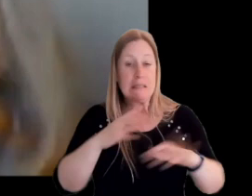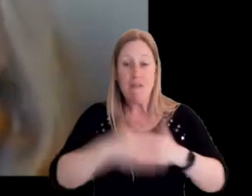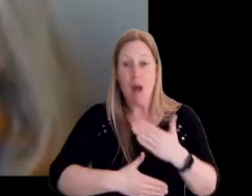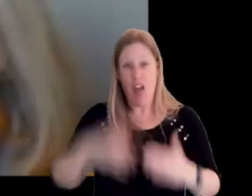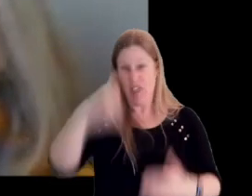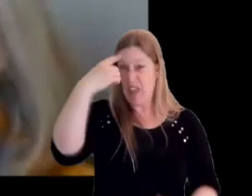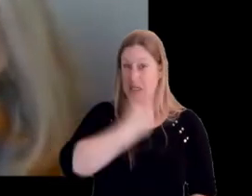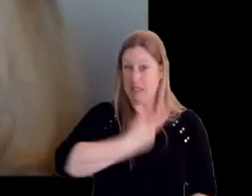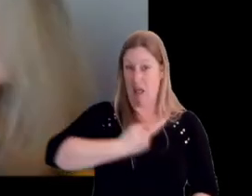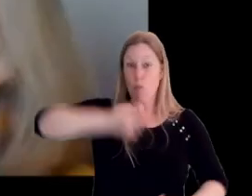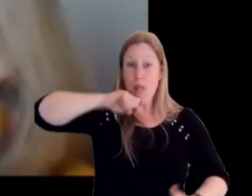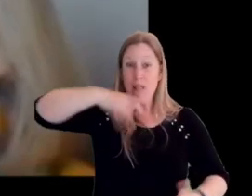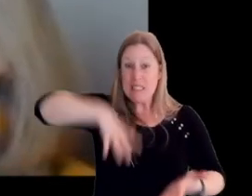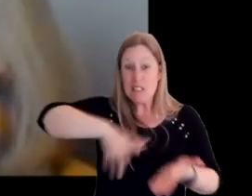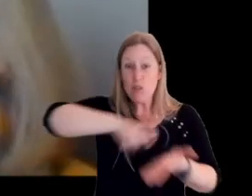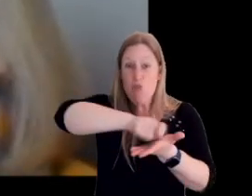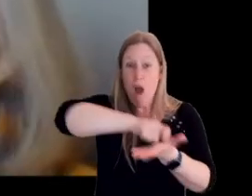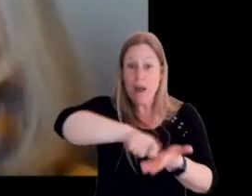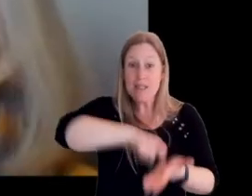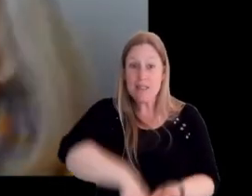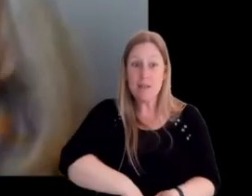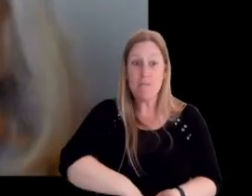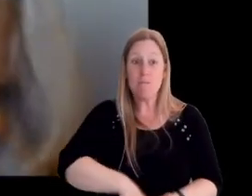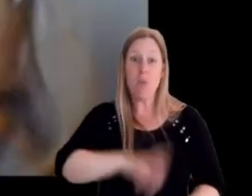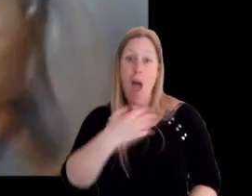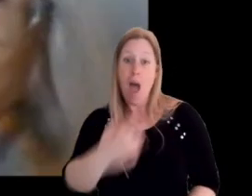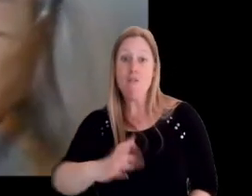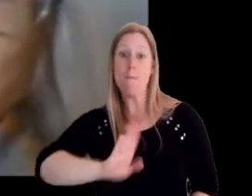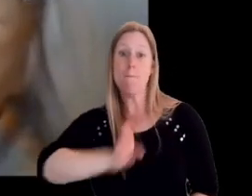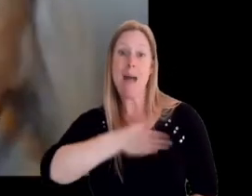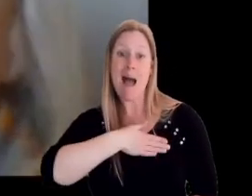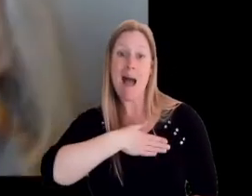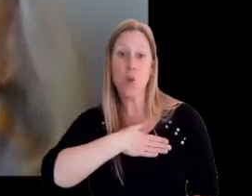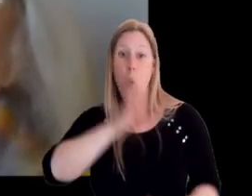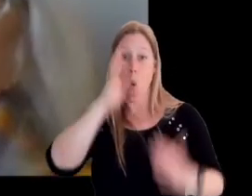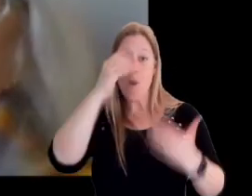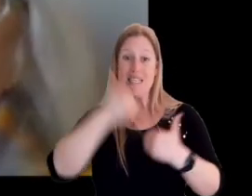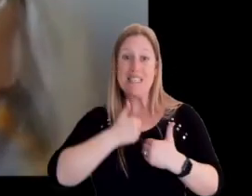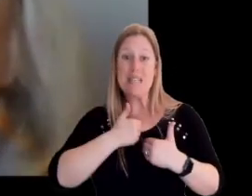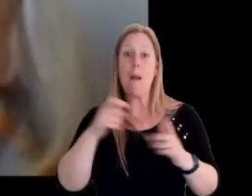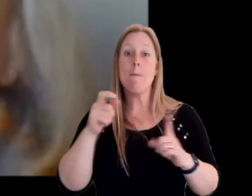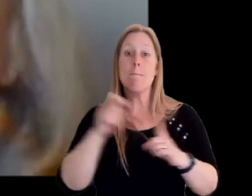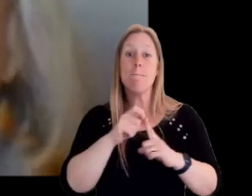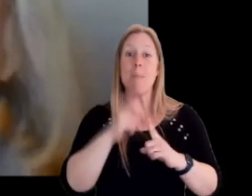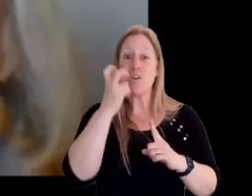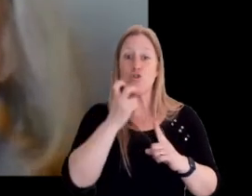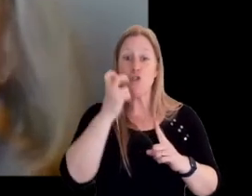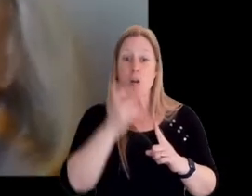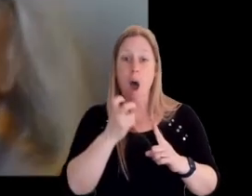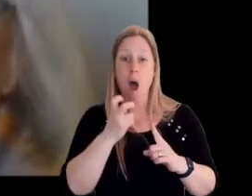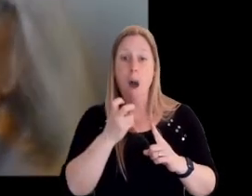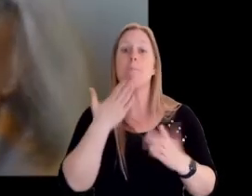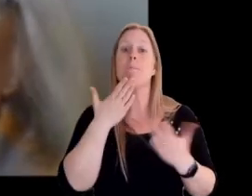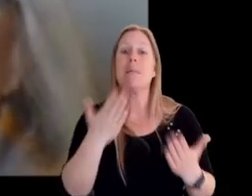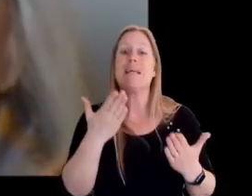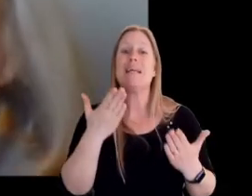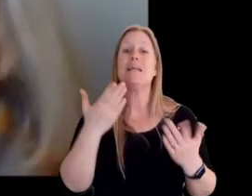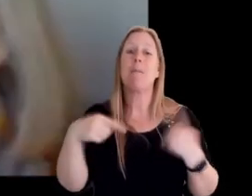to write it. I wear a badge that says autistic pensioner, please be patient when I go